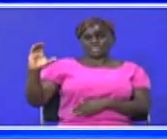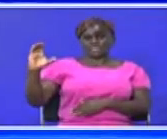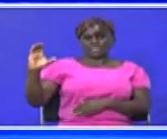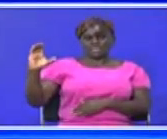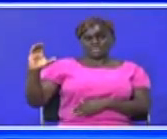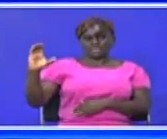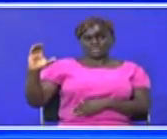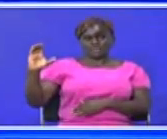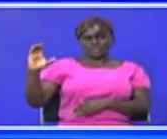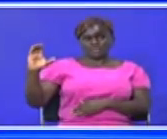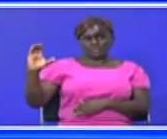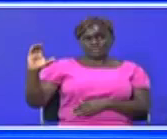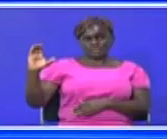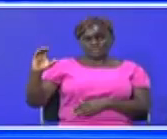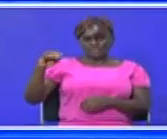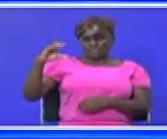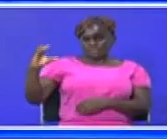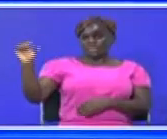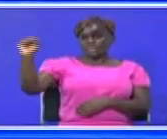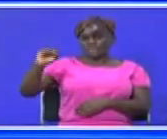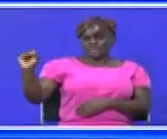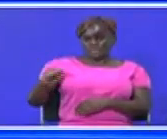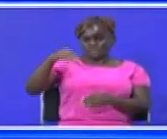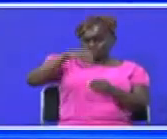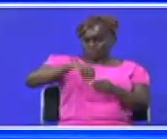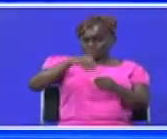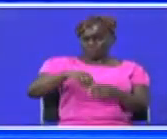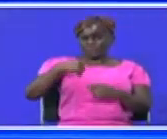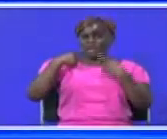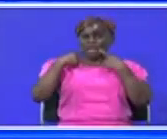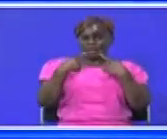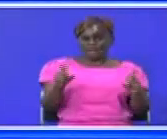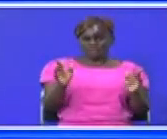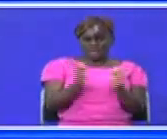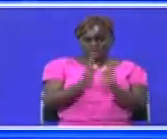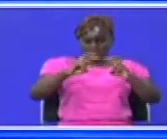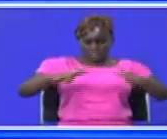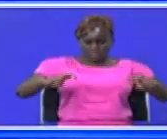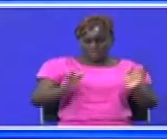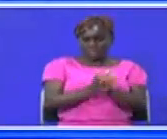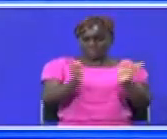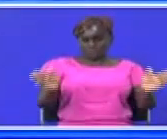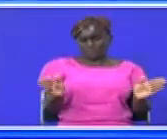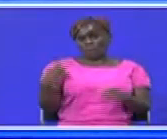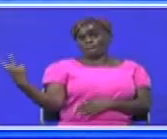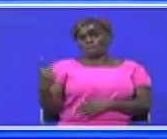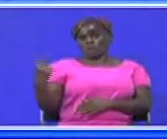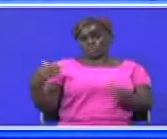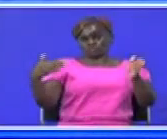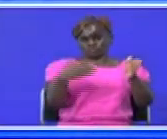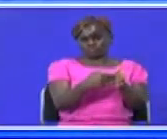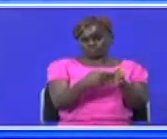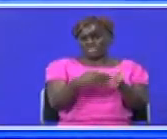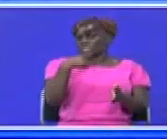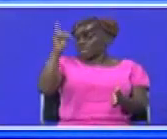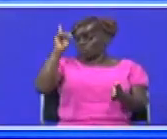and Boundaries Commission. Interior Cabinet Secretary Joseph Nkaissery and Inspector General of Police Joseph Boinnet banned what